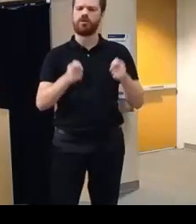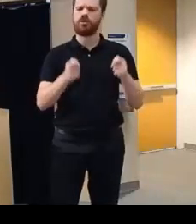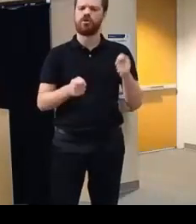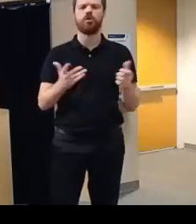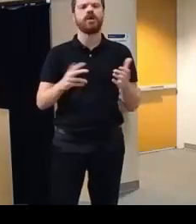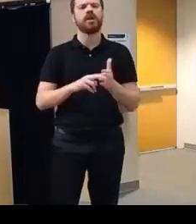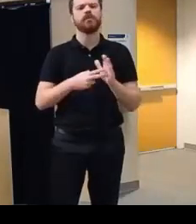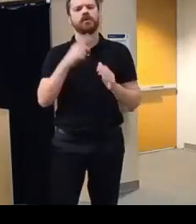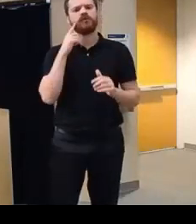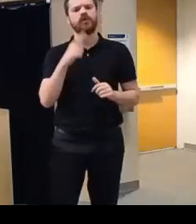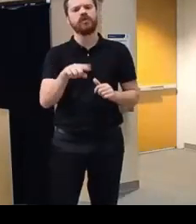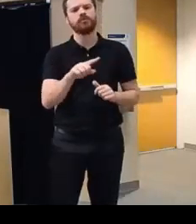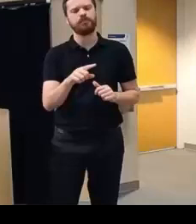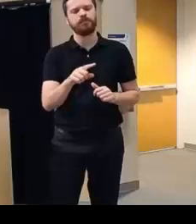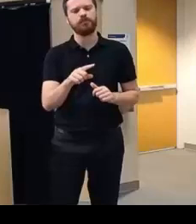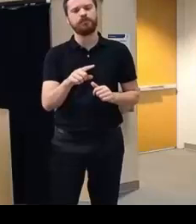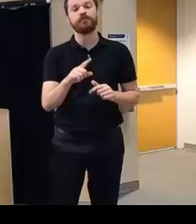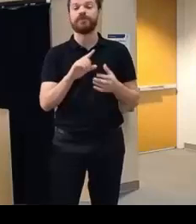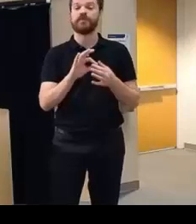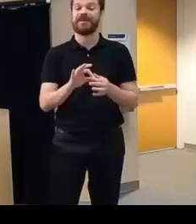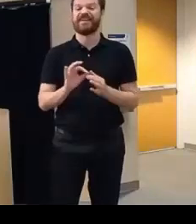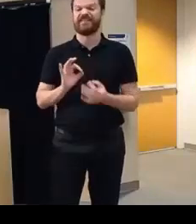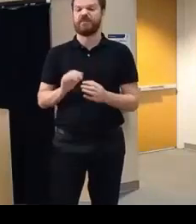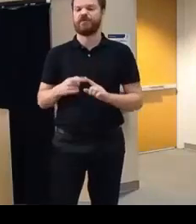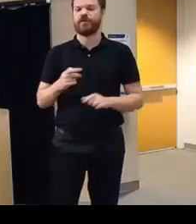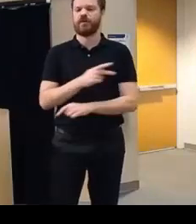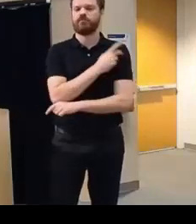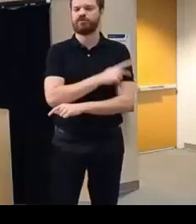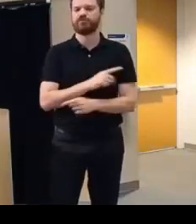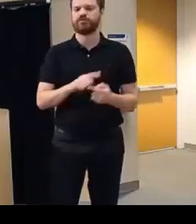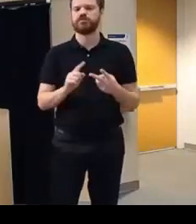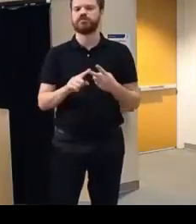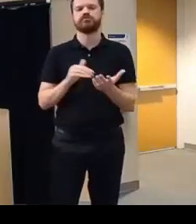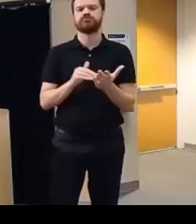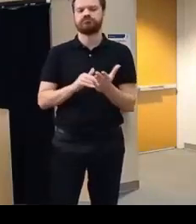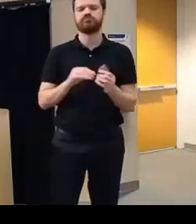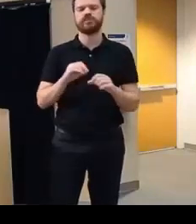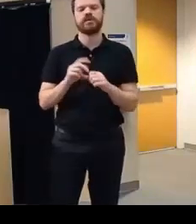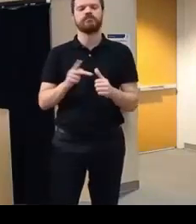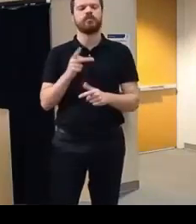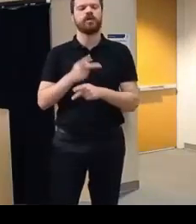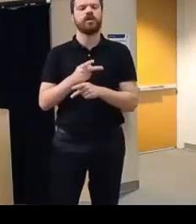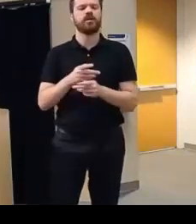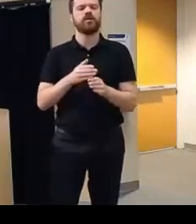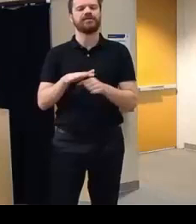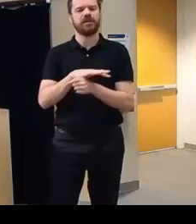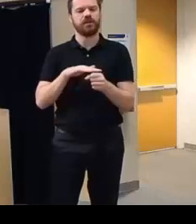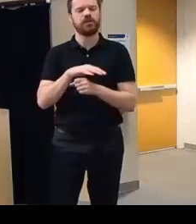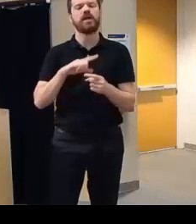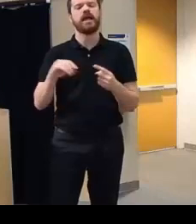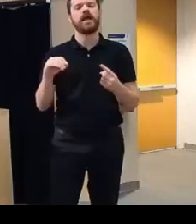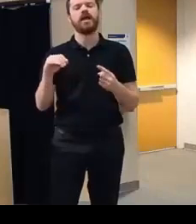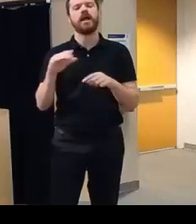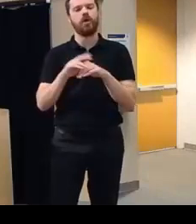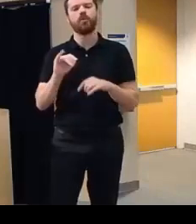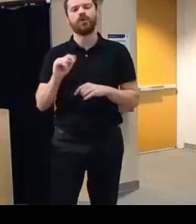these things mean to them. And these are based on feedback that we got from patients and from physicians in the primary care setting, as well as on the unit.